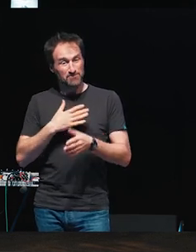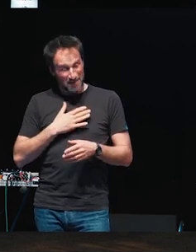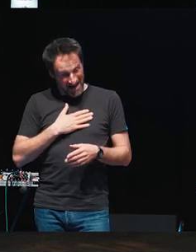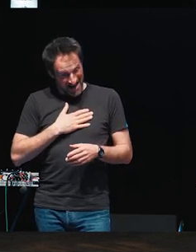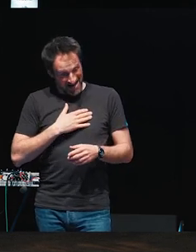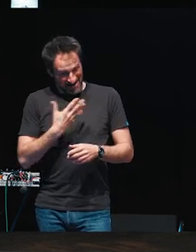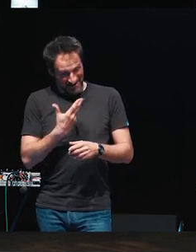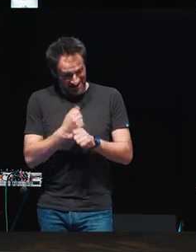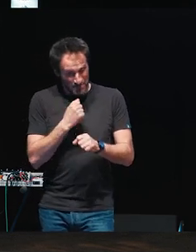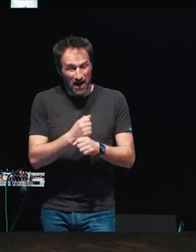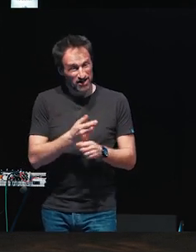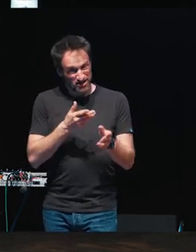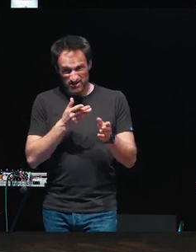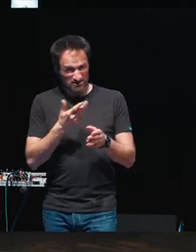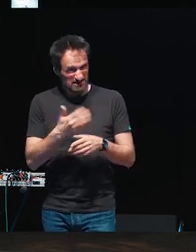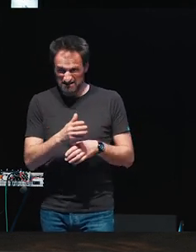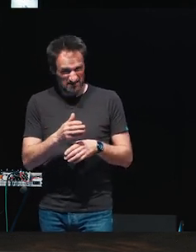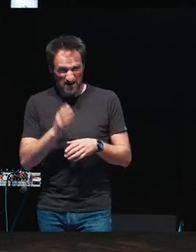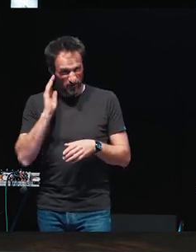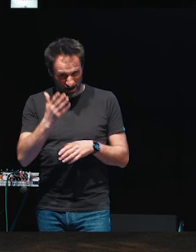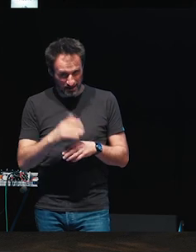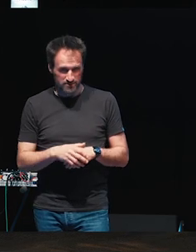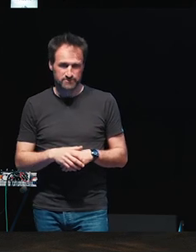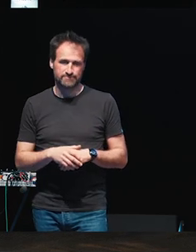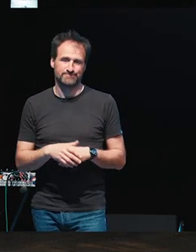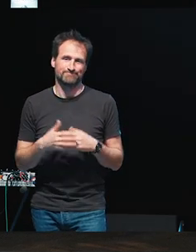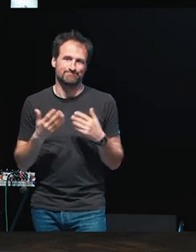if you like being an expert, don't do A/B testing.